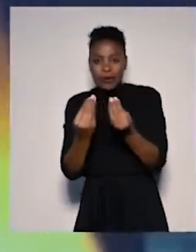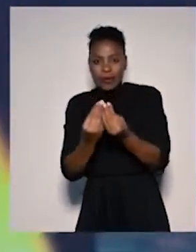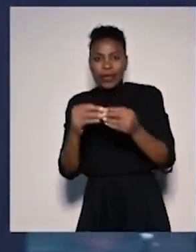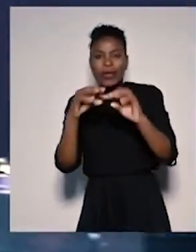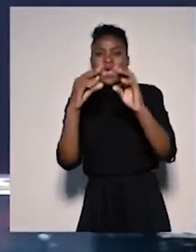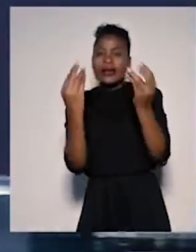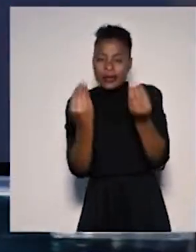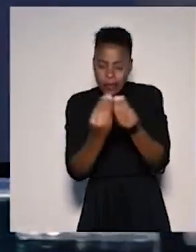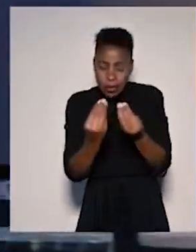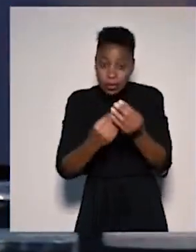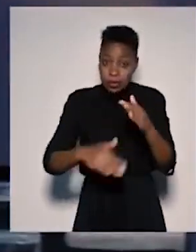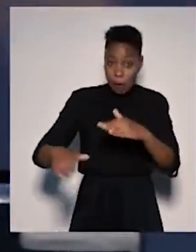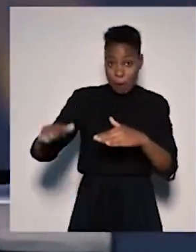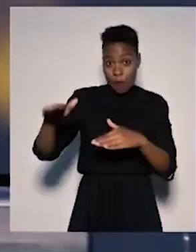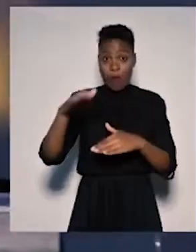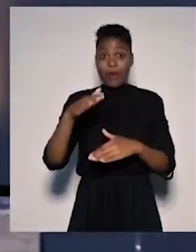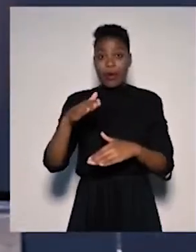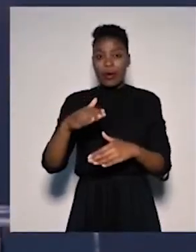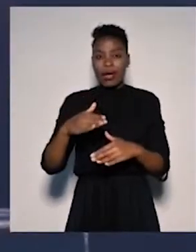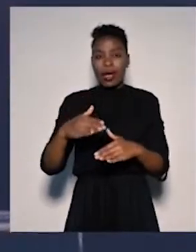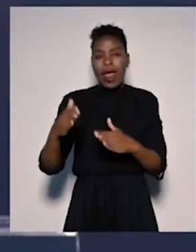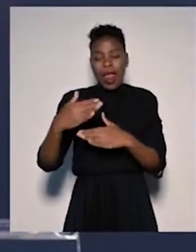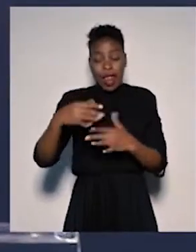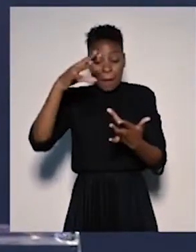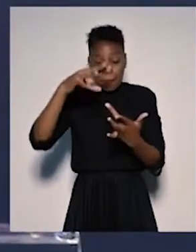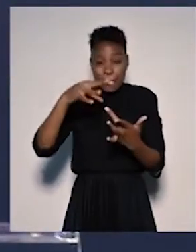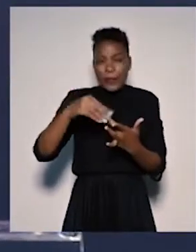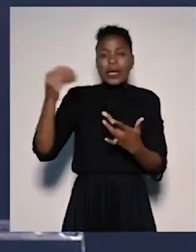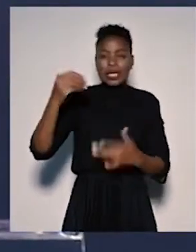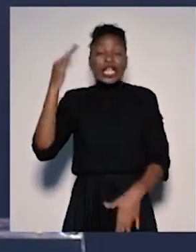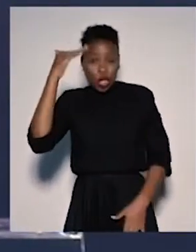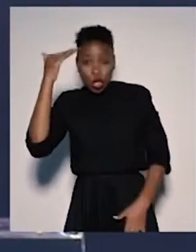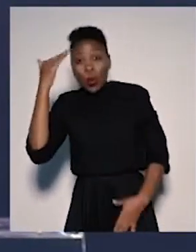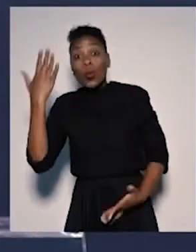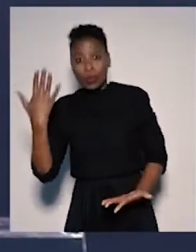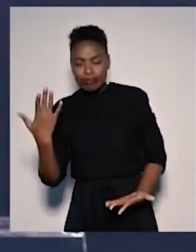anything that's above the ordinary comes on it, it can pick it up.